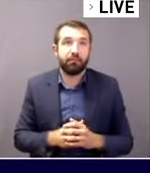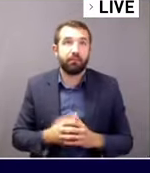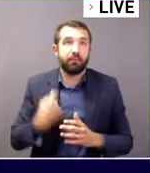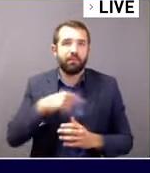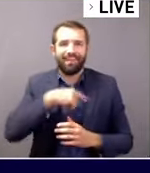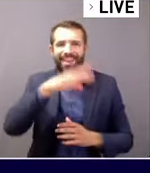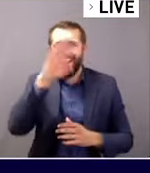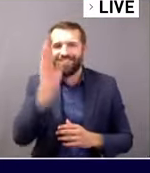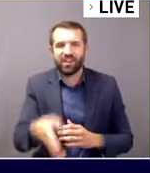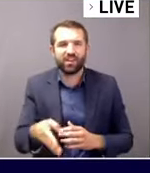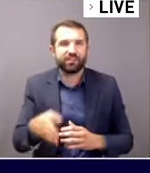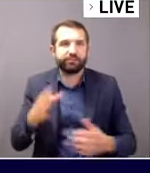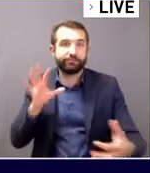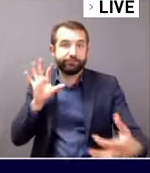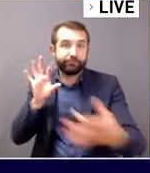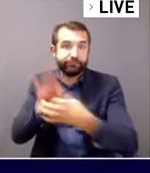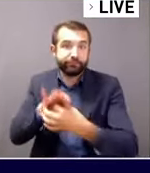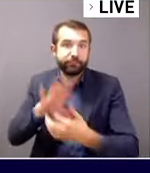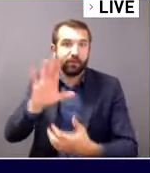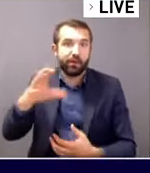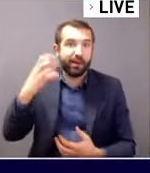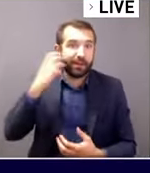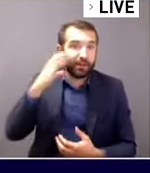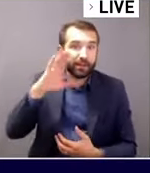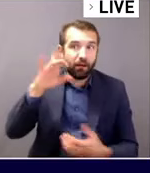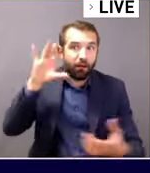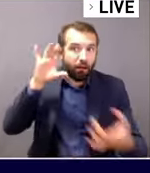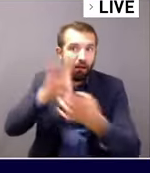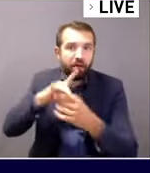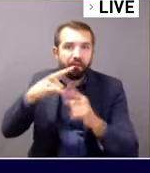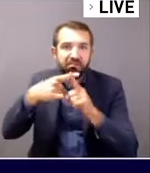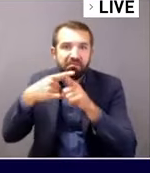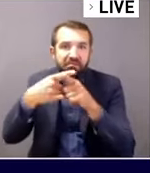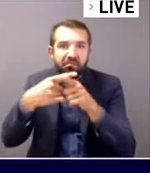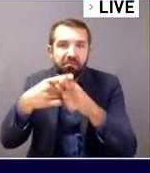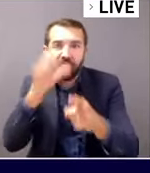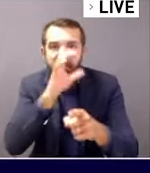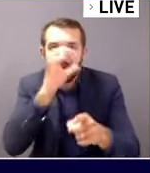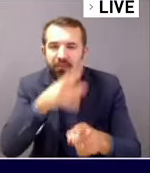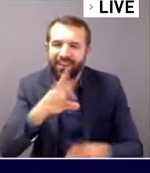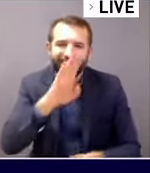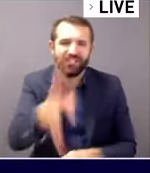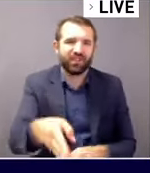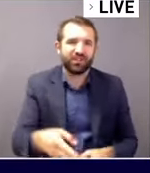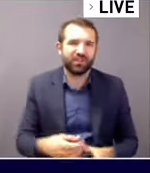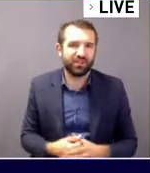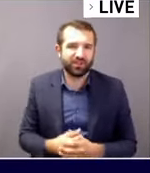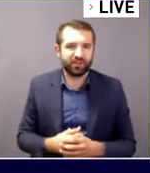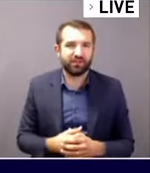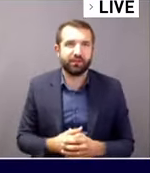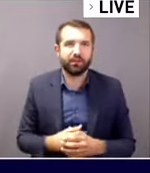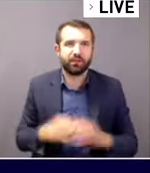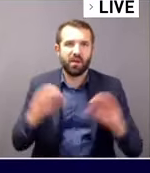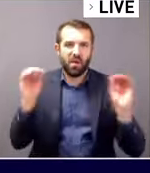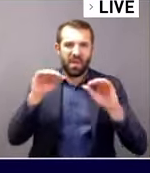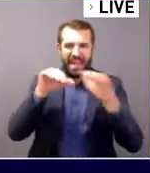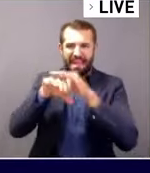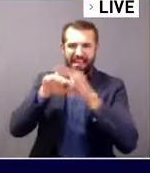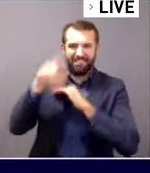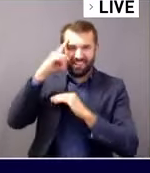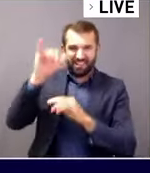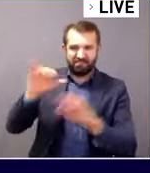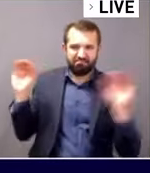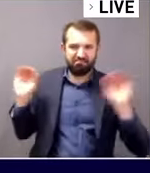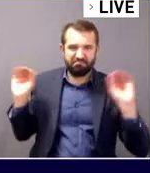phone, and we're never gonna follow your GPS location. Indeed, we don't have access to it.